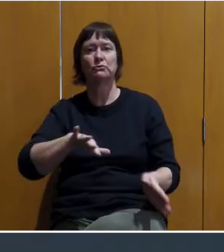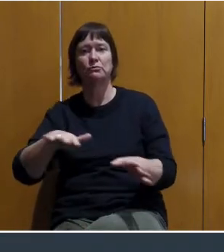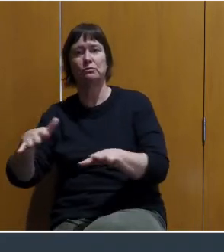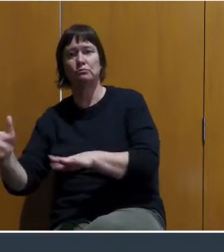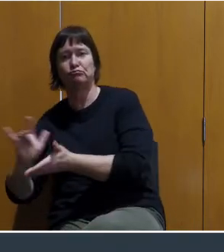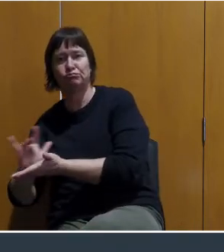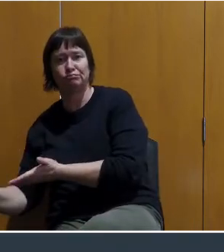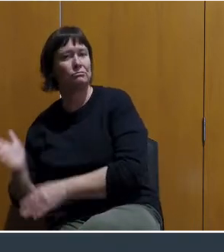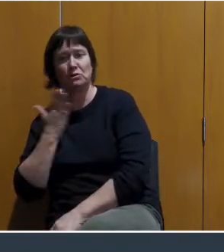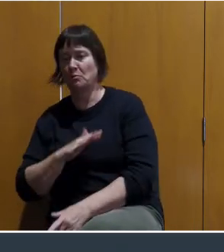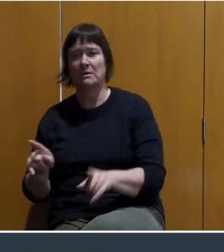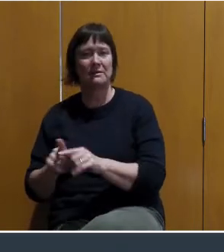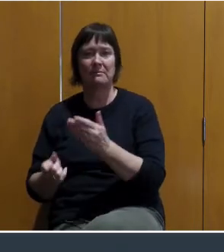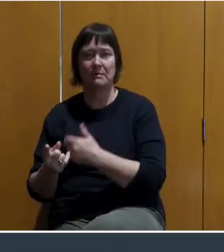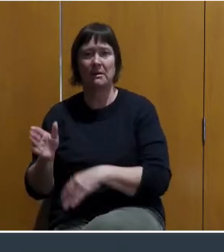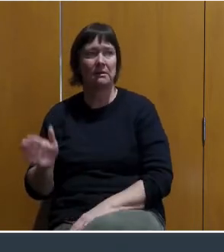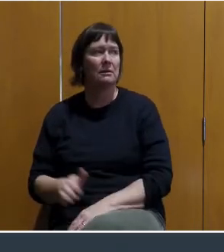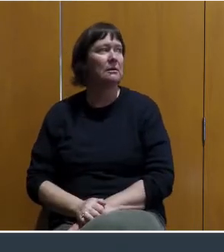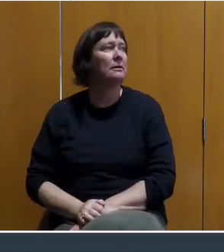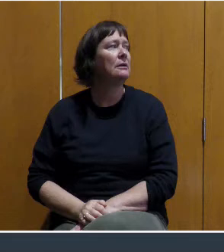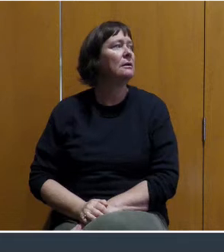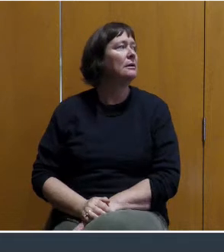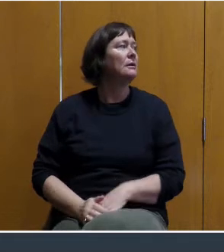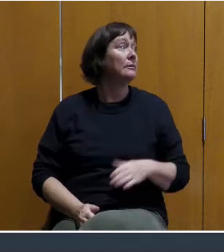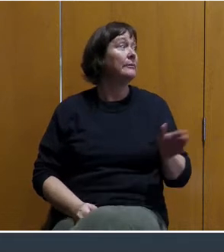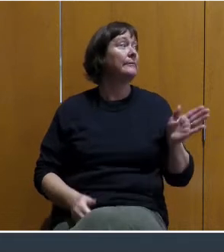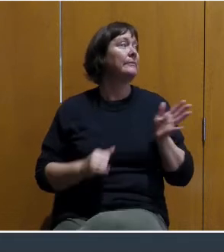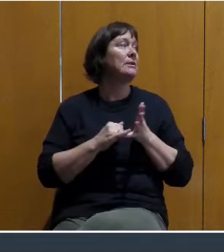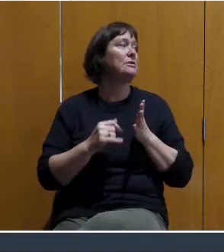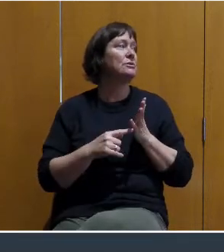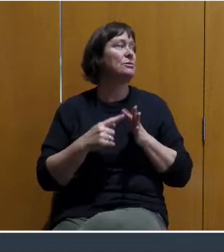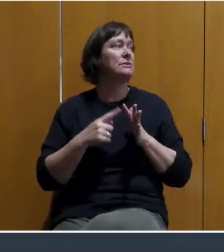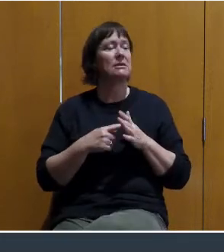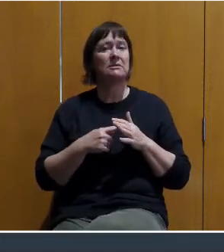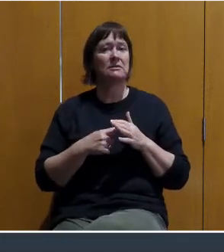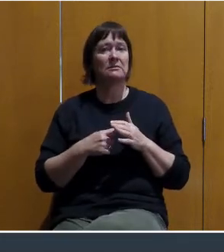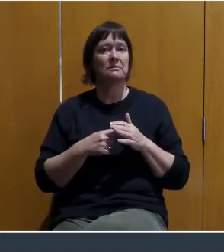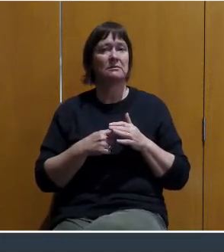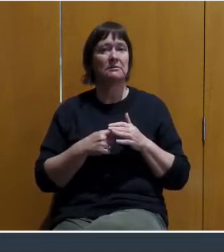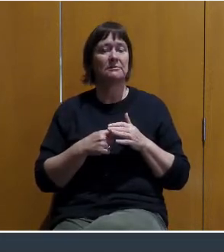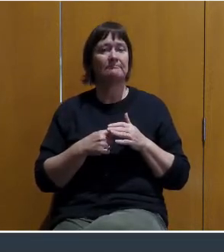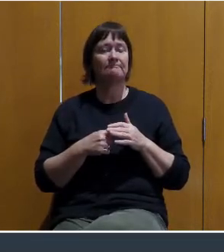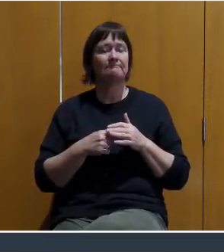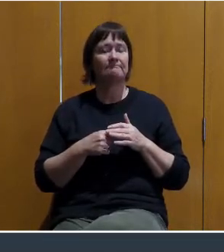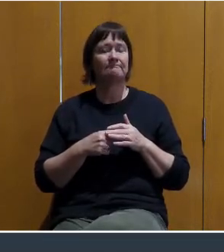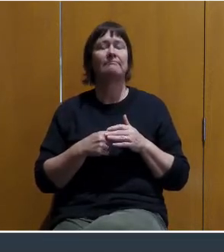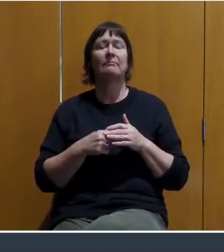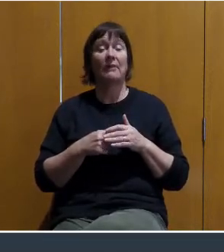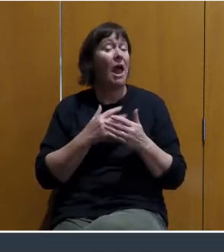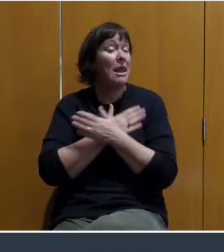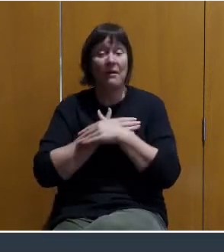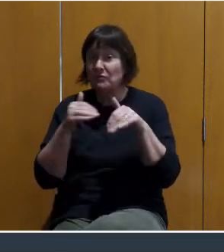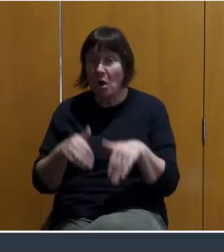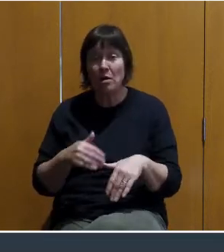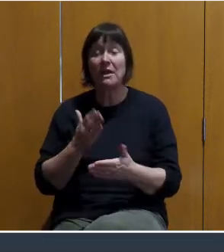I have to tell you, I love dogs. I really love dogs. But there's places for them to be. And